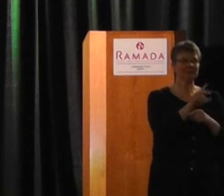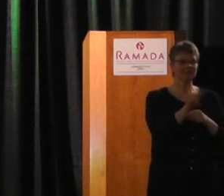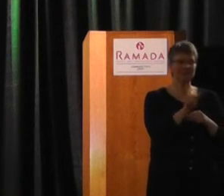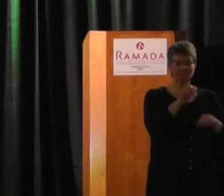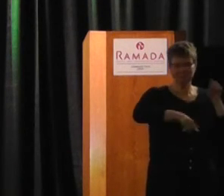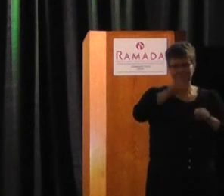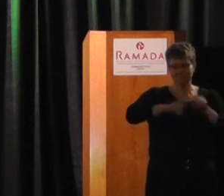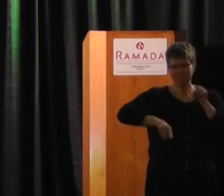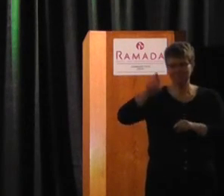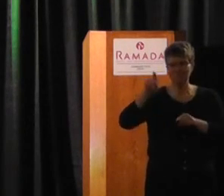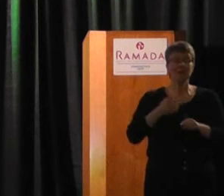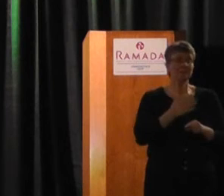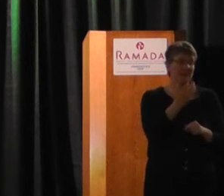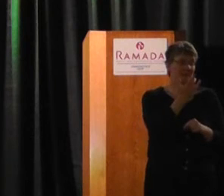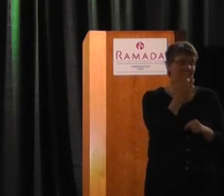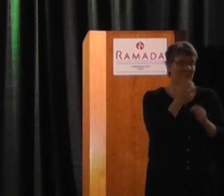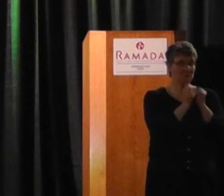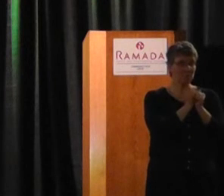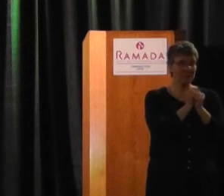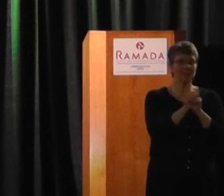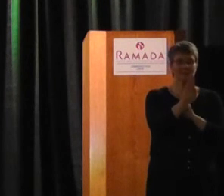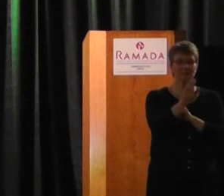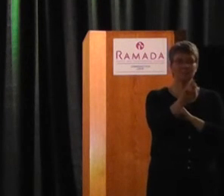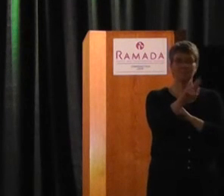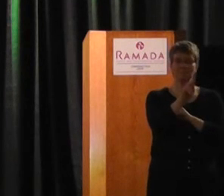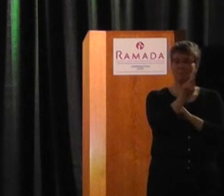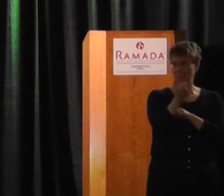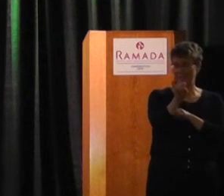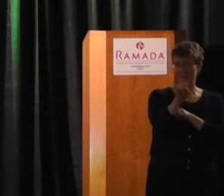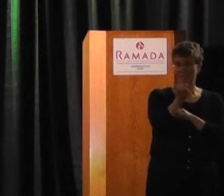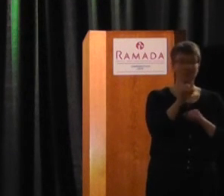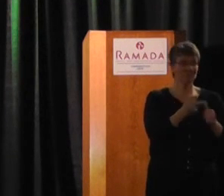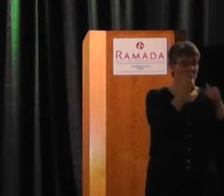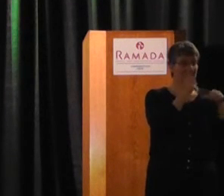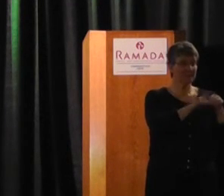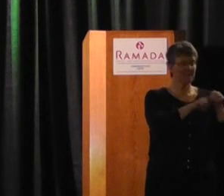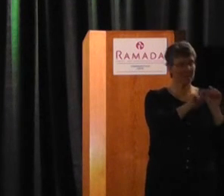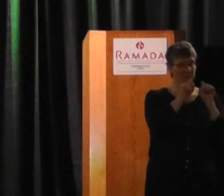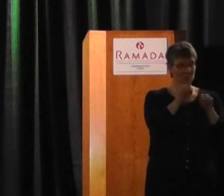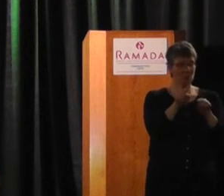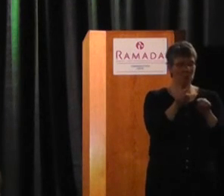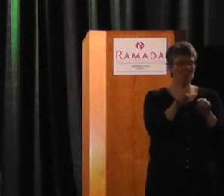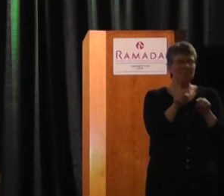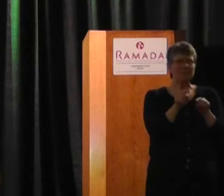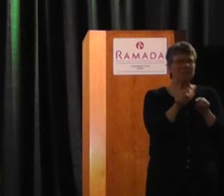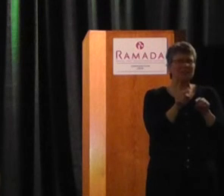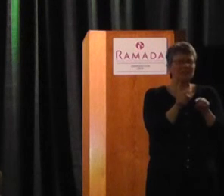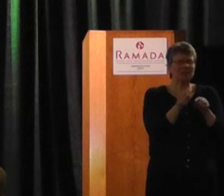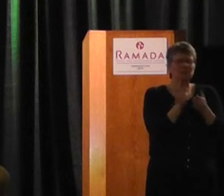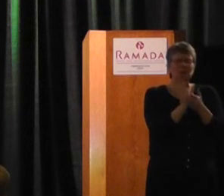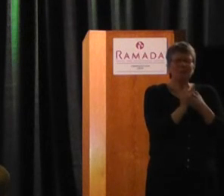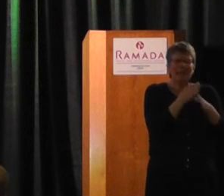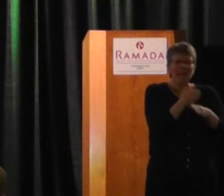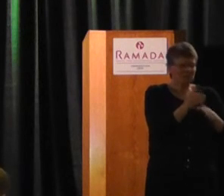is the Berkey. It's a long distance cross country ski race. My first Berkey was like 2 weeks before I started to practice cross